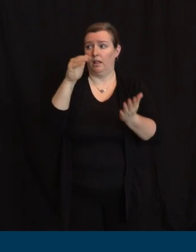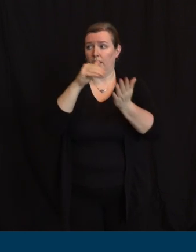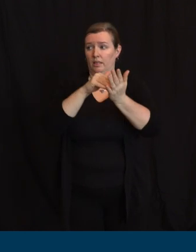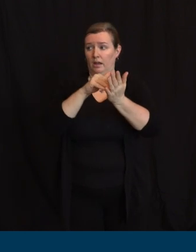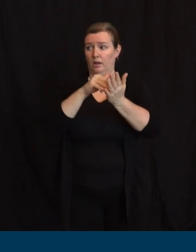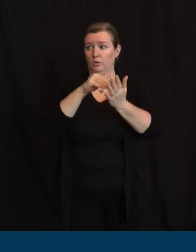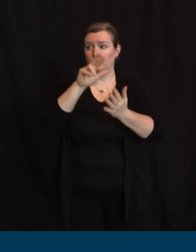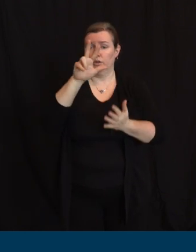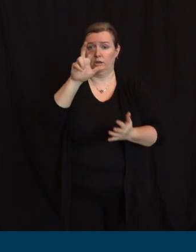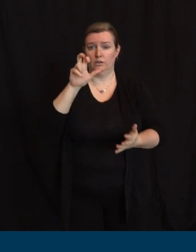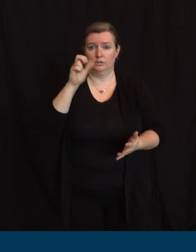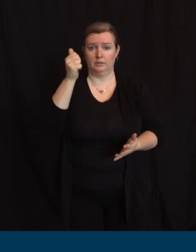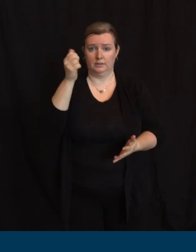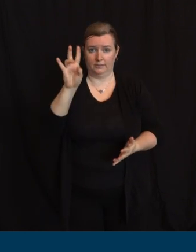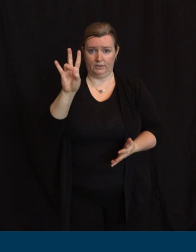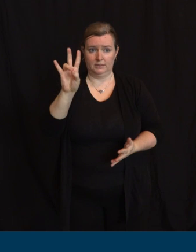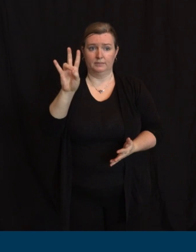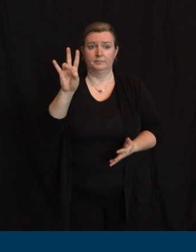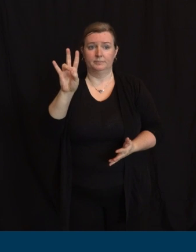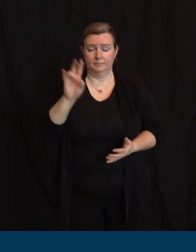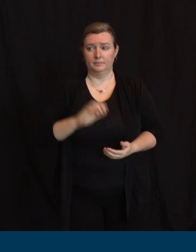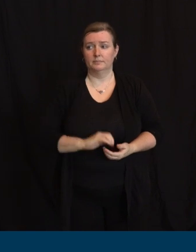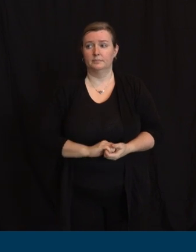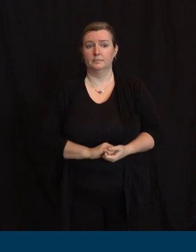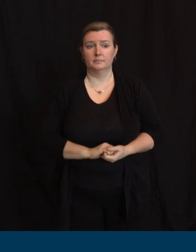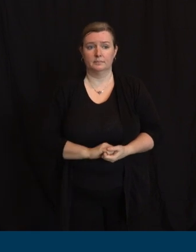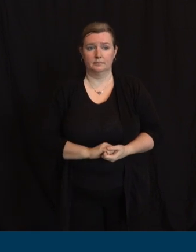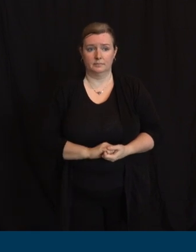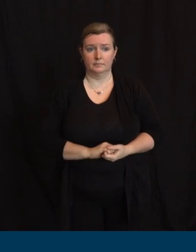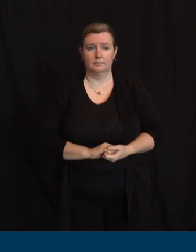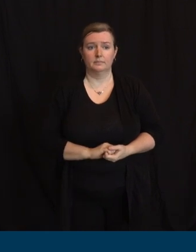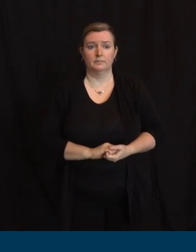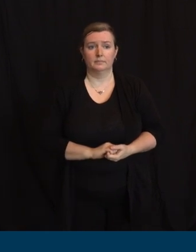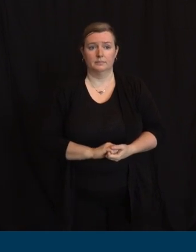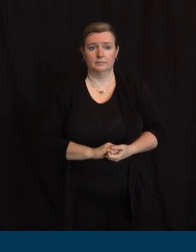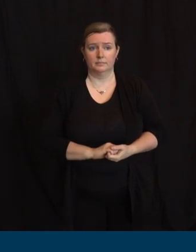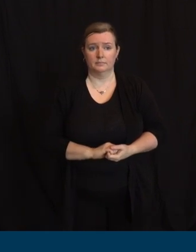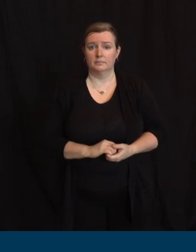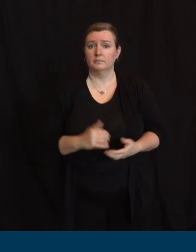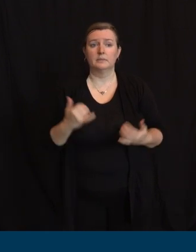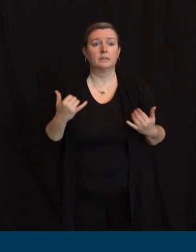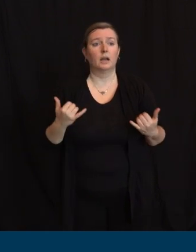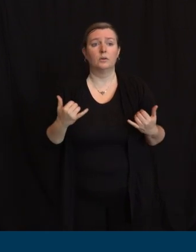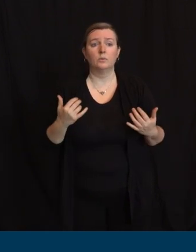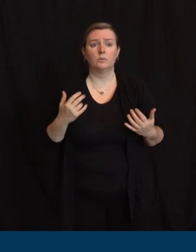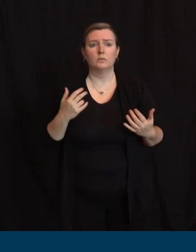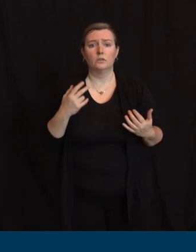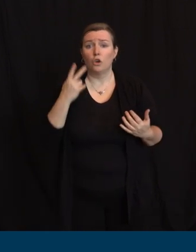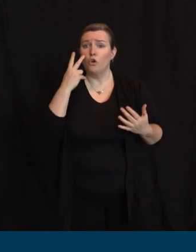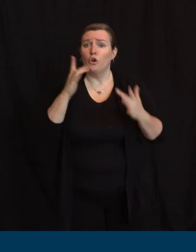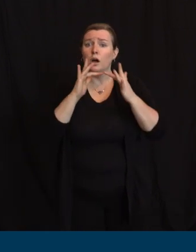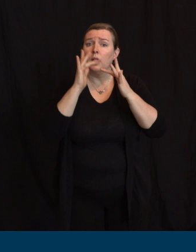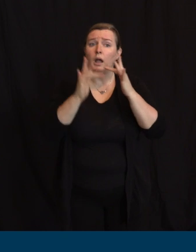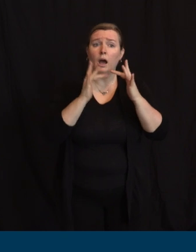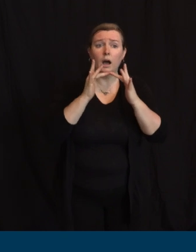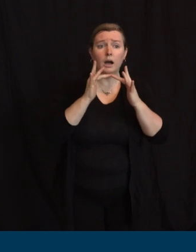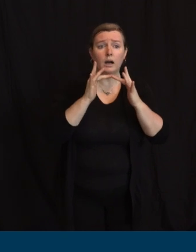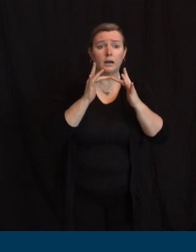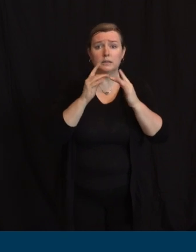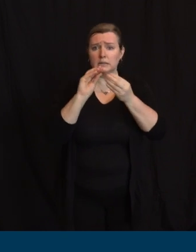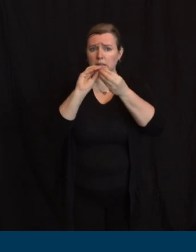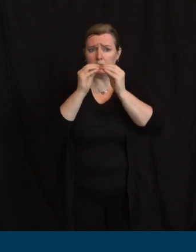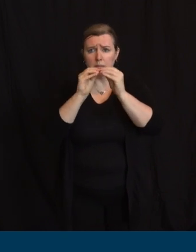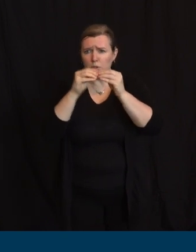75,317 New Jerseyans who have now tested positive. According to our online dashboard, again accessible through